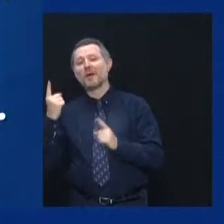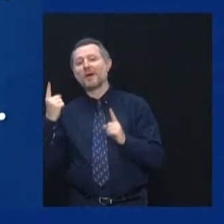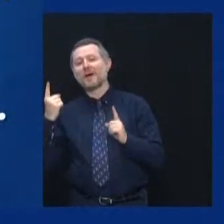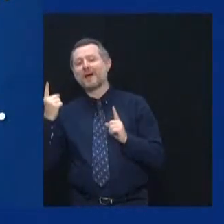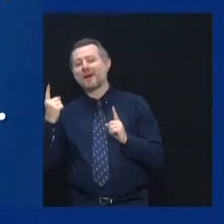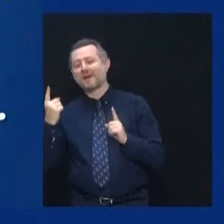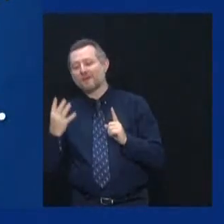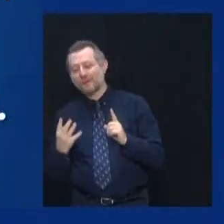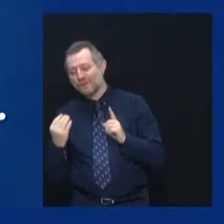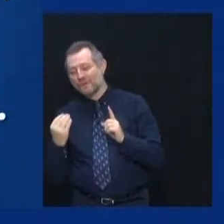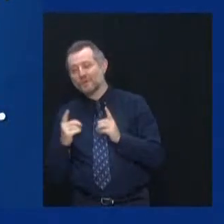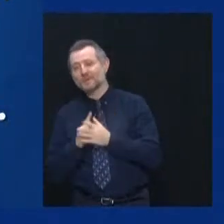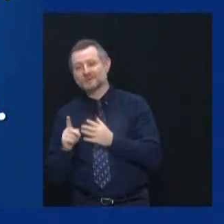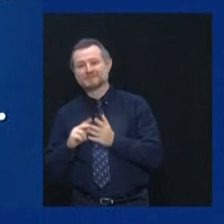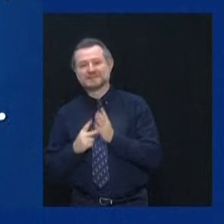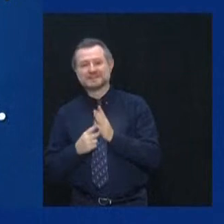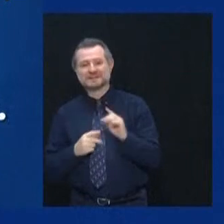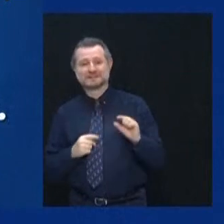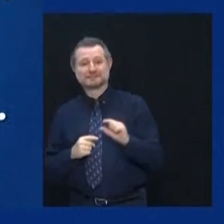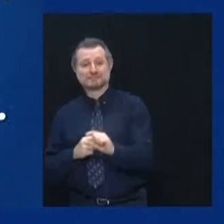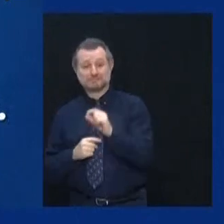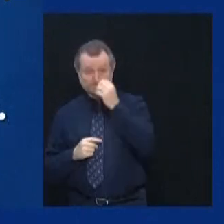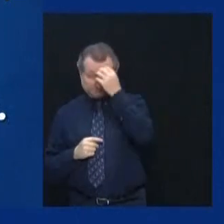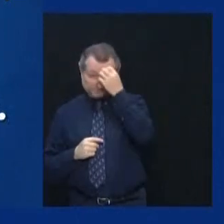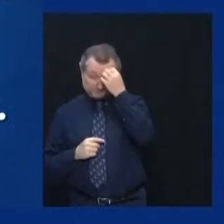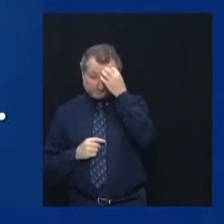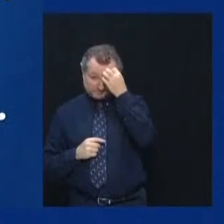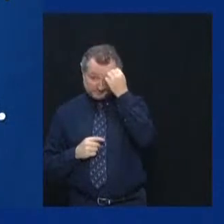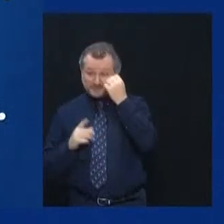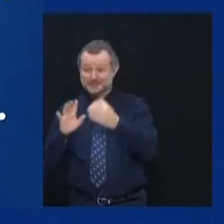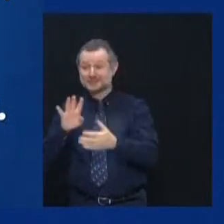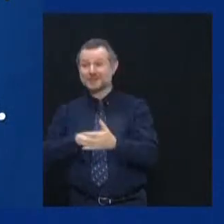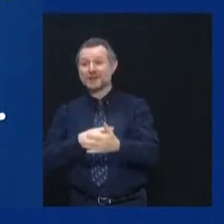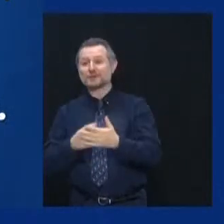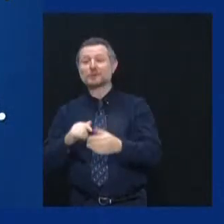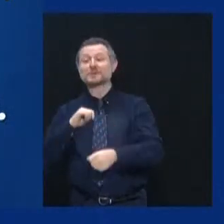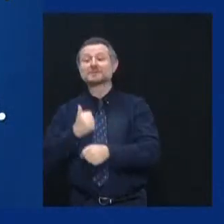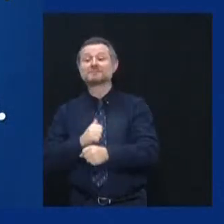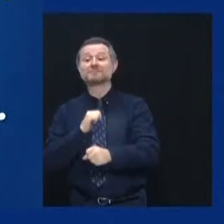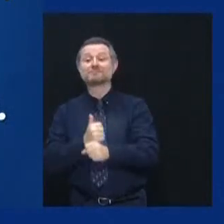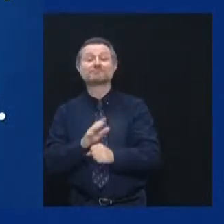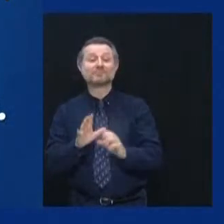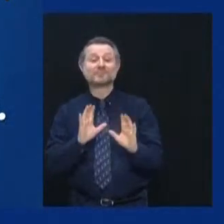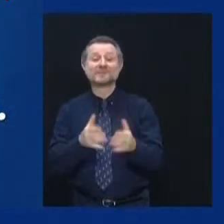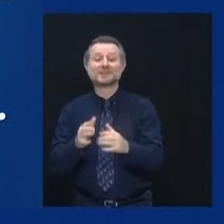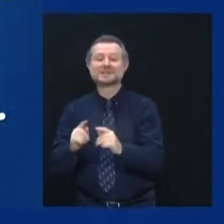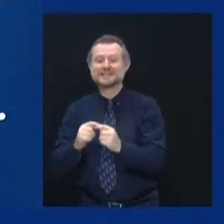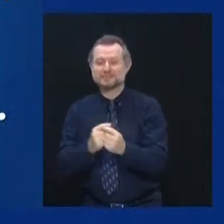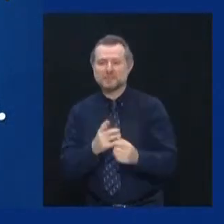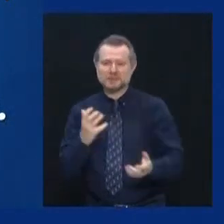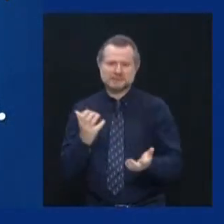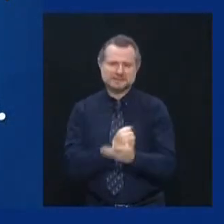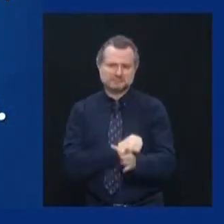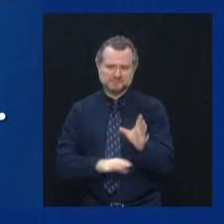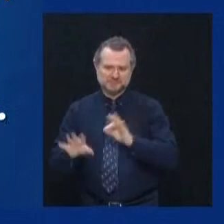you then schedule and prioritize within your group who should go first.